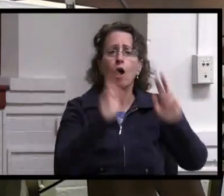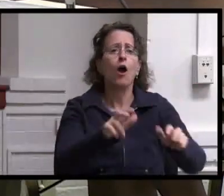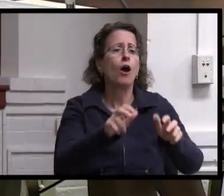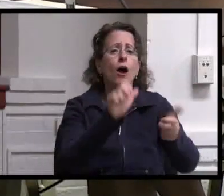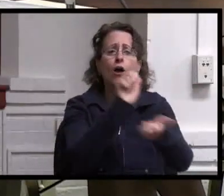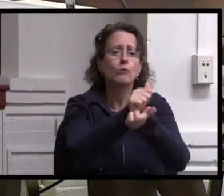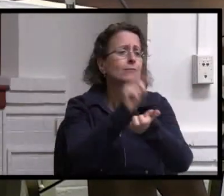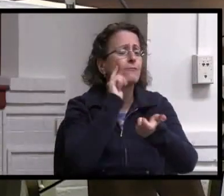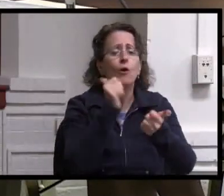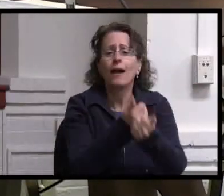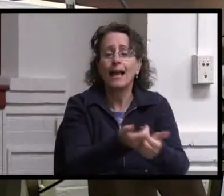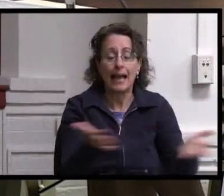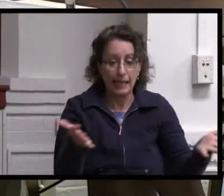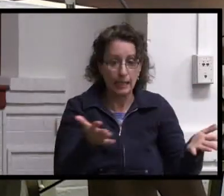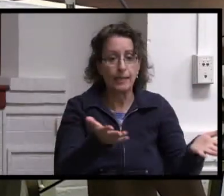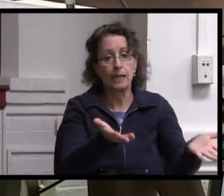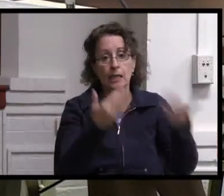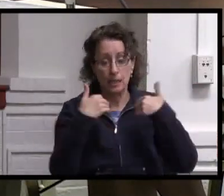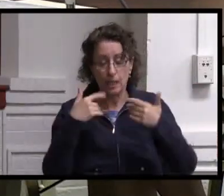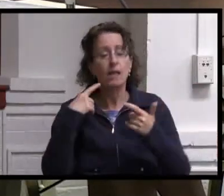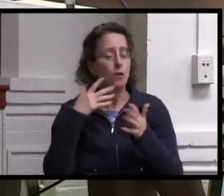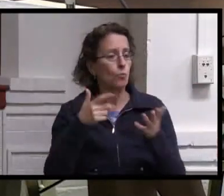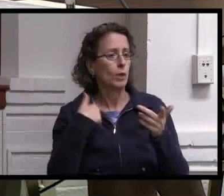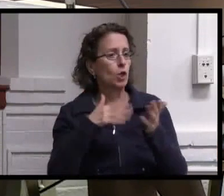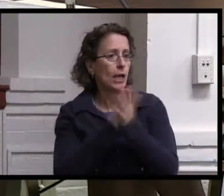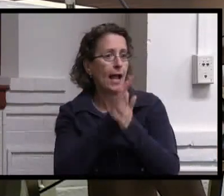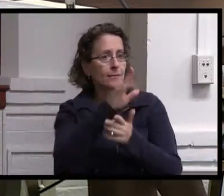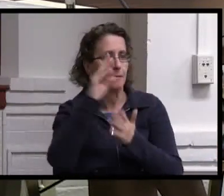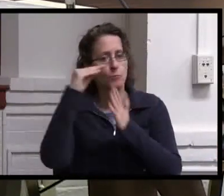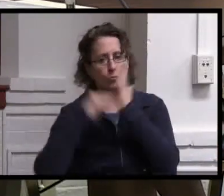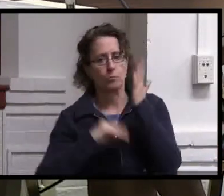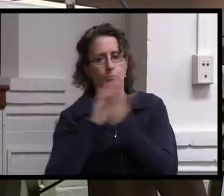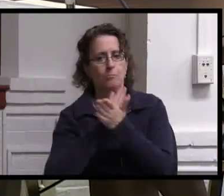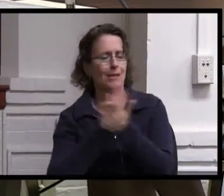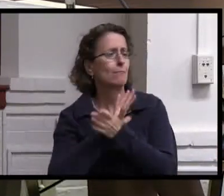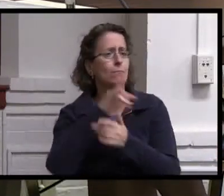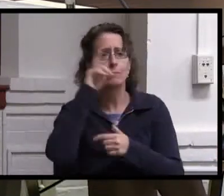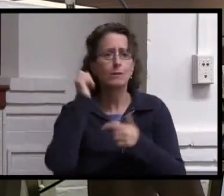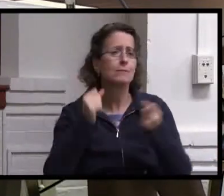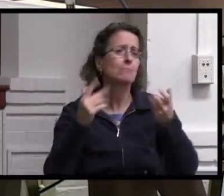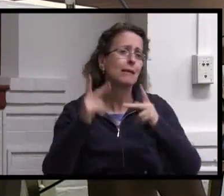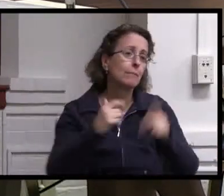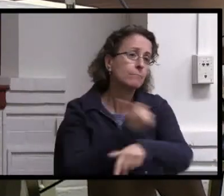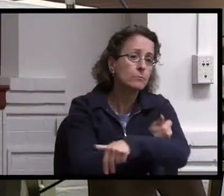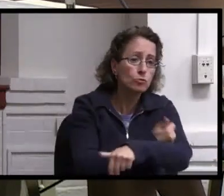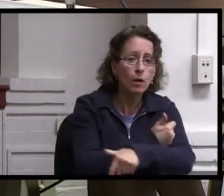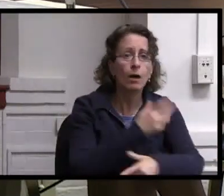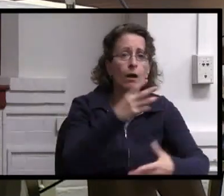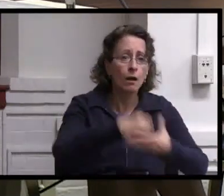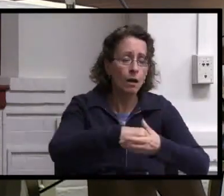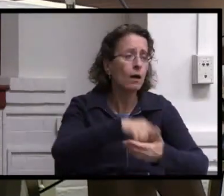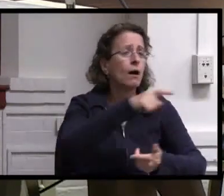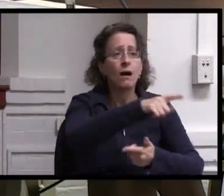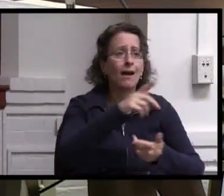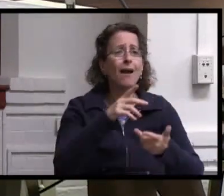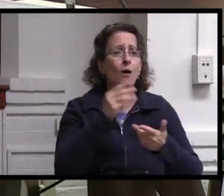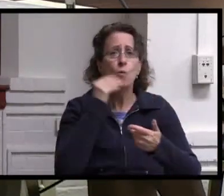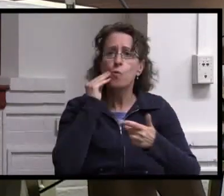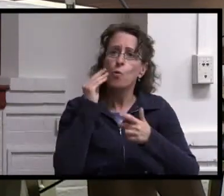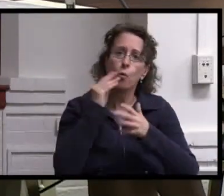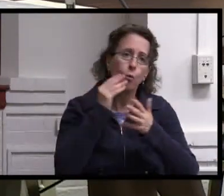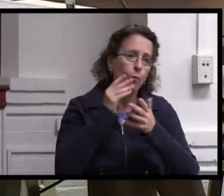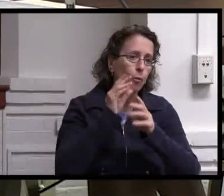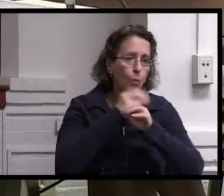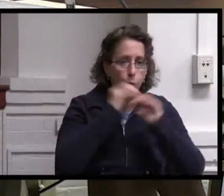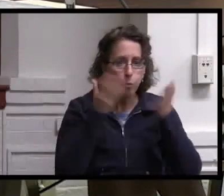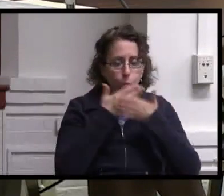also intertwined. But we can talk to them, and then if they don't want to talk to us, we can give, and they,